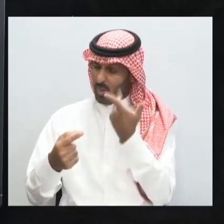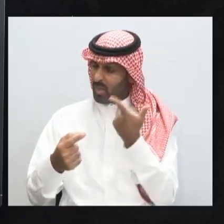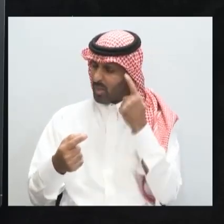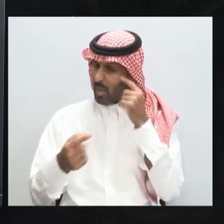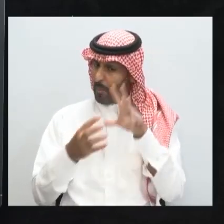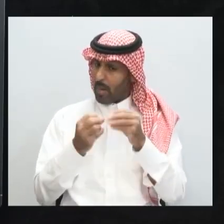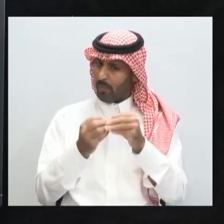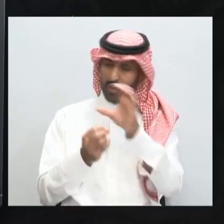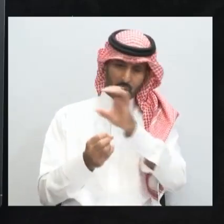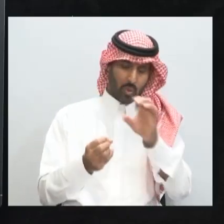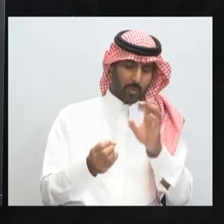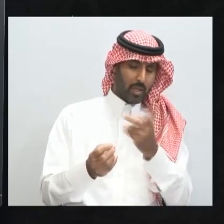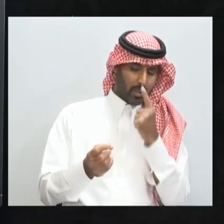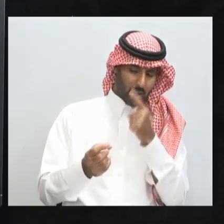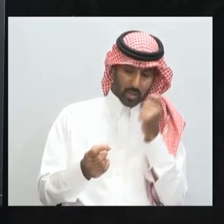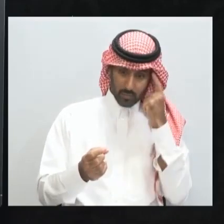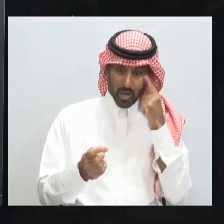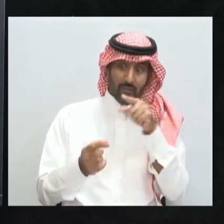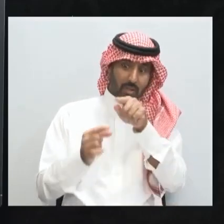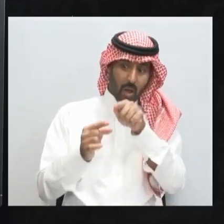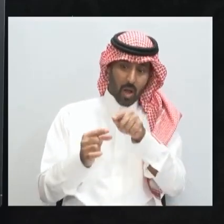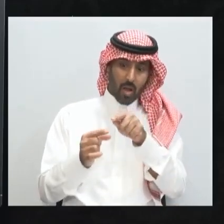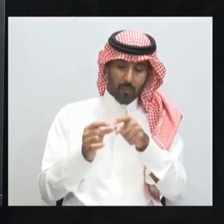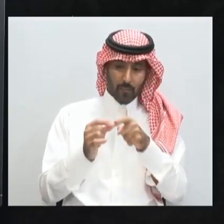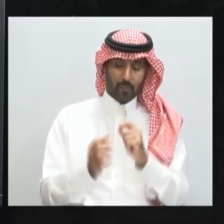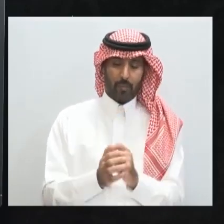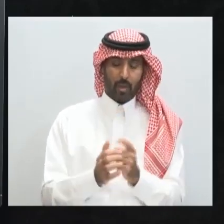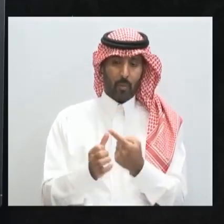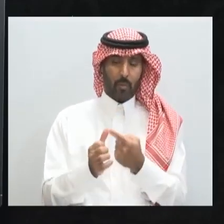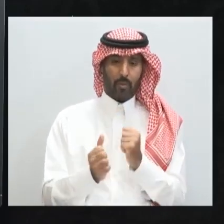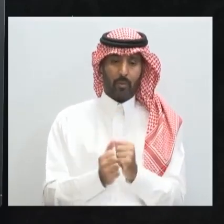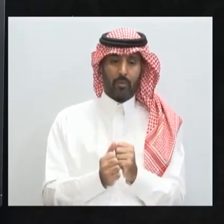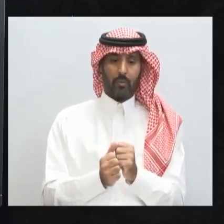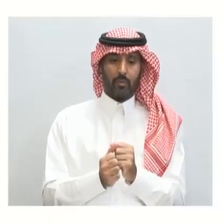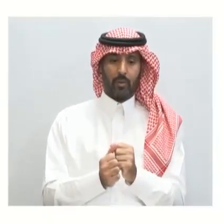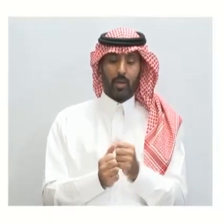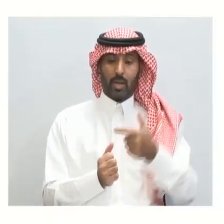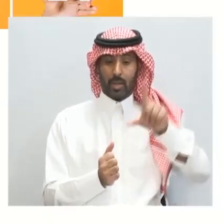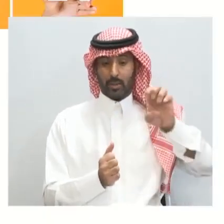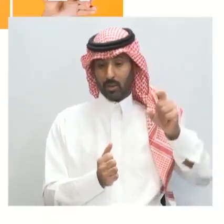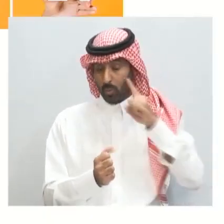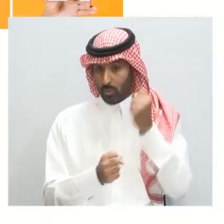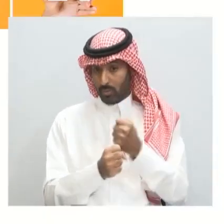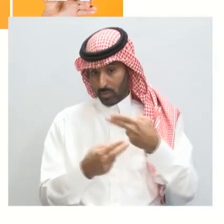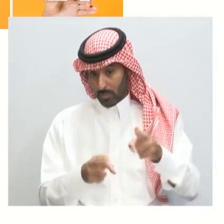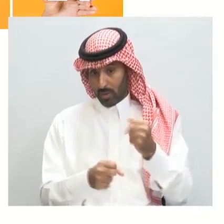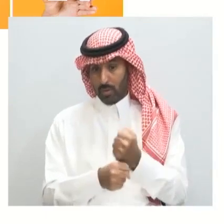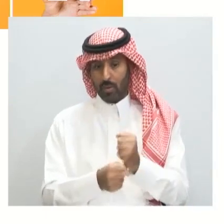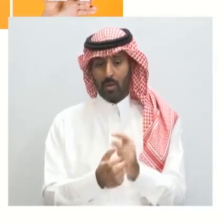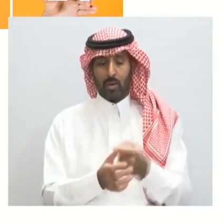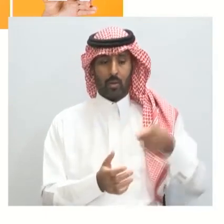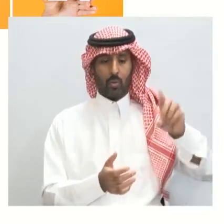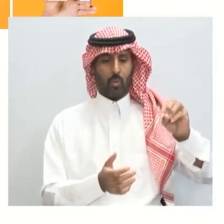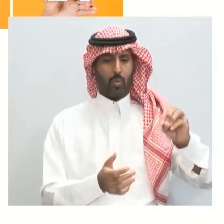you while you do your exercises. So first of all, we have, let's go to work. We have